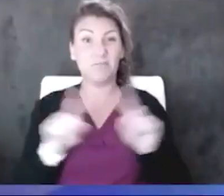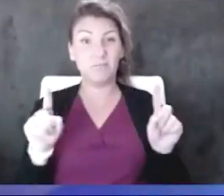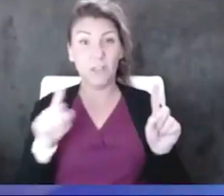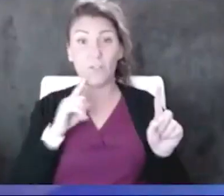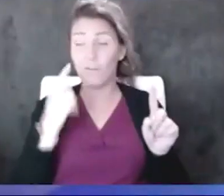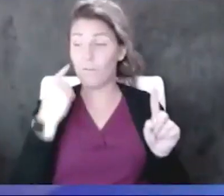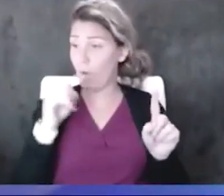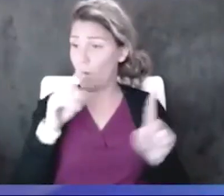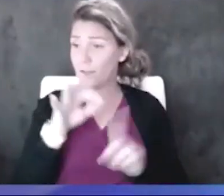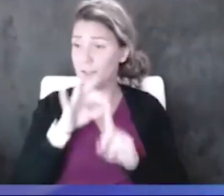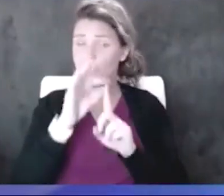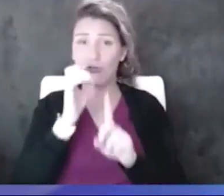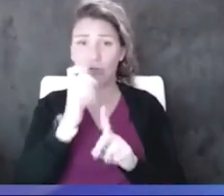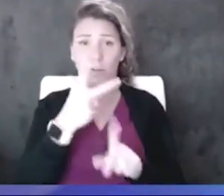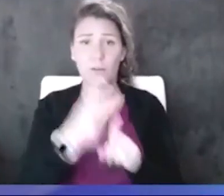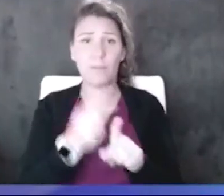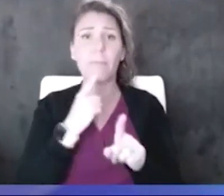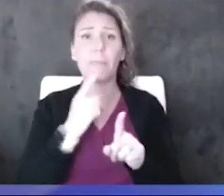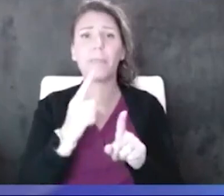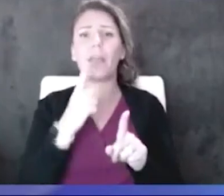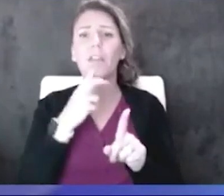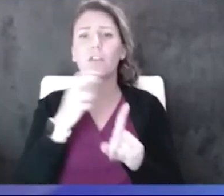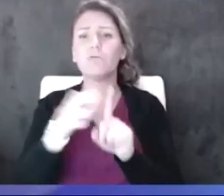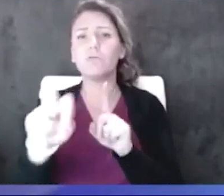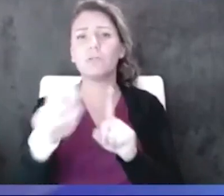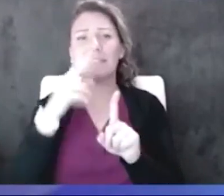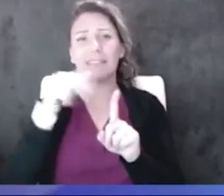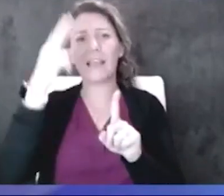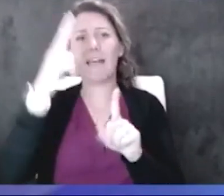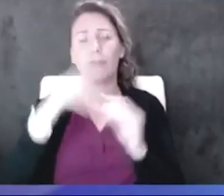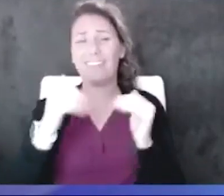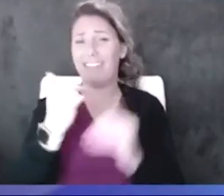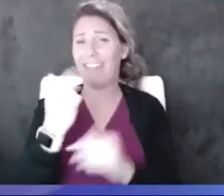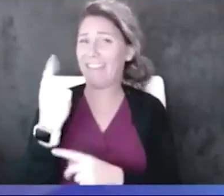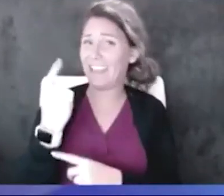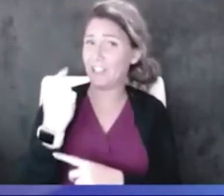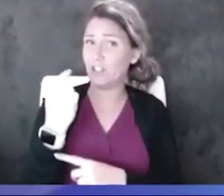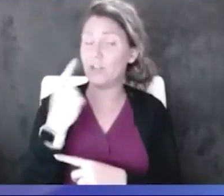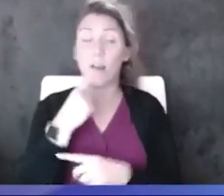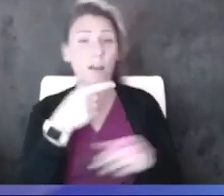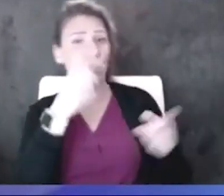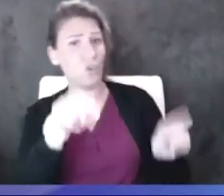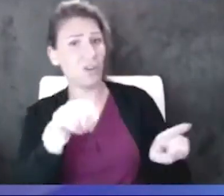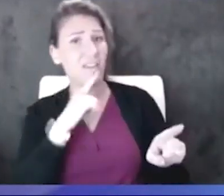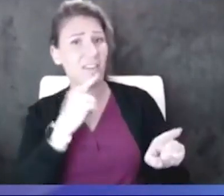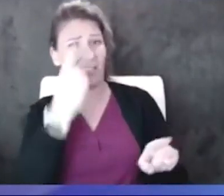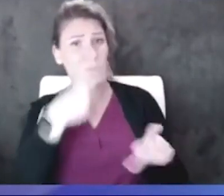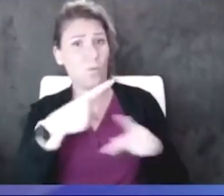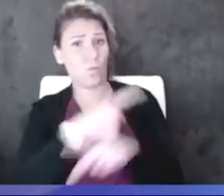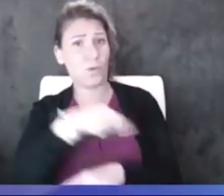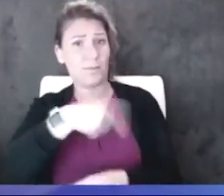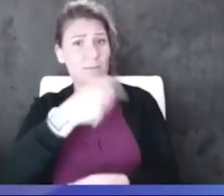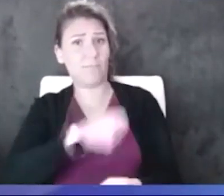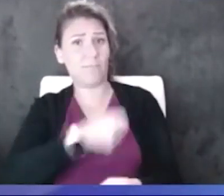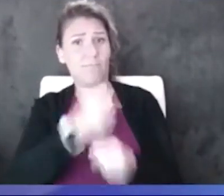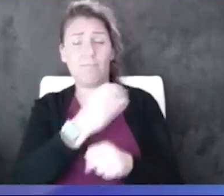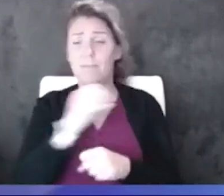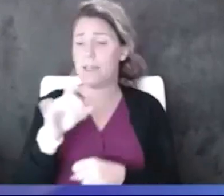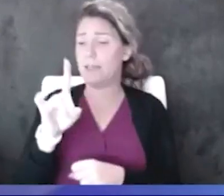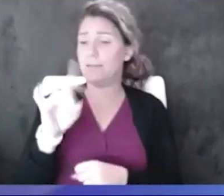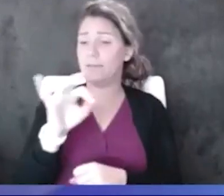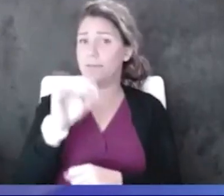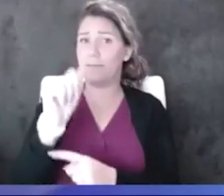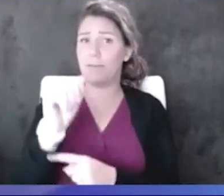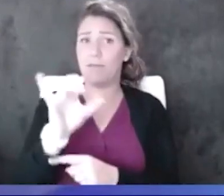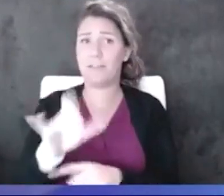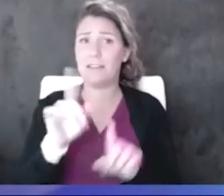rate of disease transmission in the community is actually higher now than it was last year. I agree. I think it's worse, and I think the Delta variant's different. And so, Hawkeye, I think